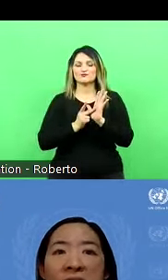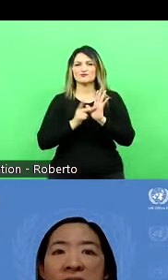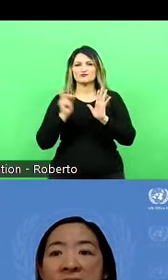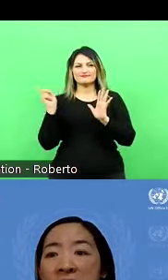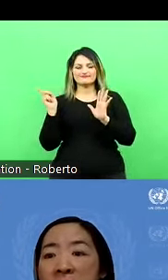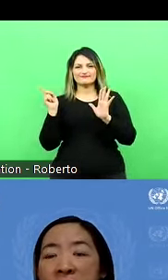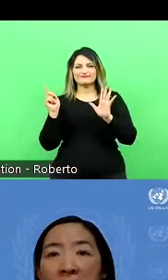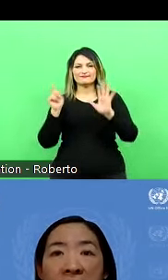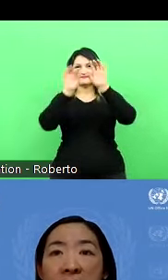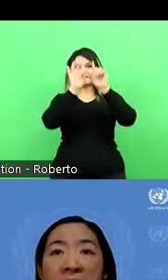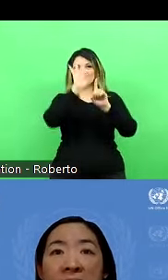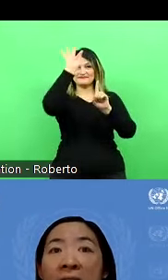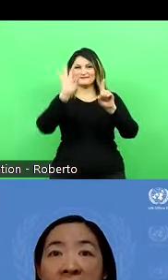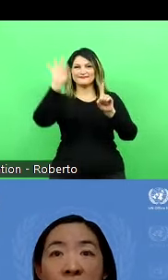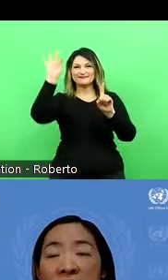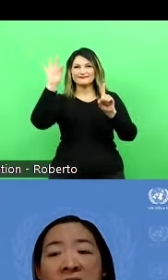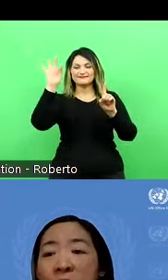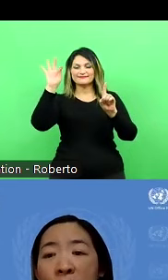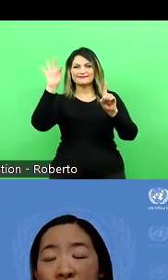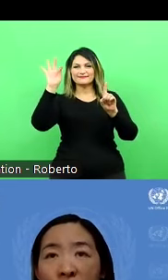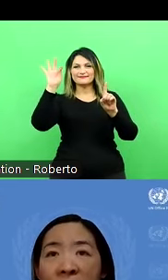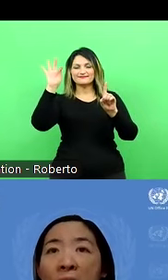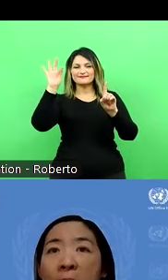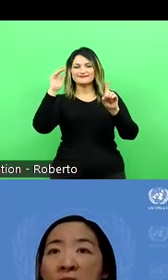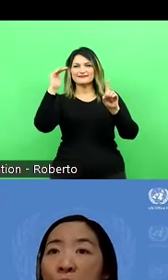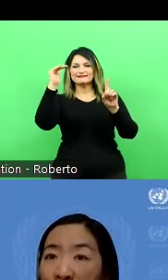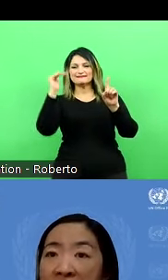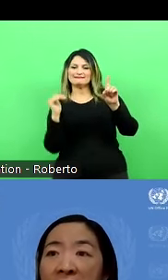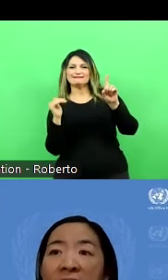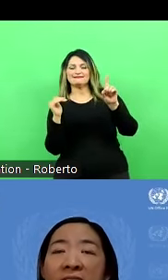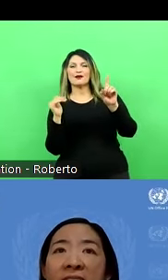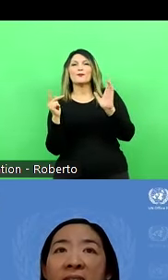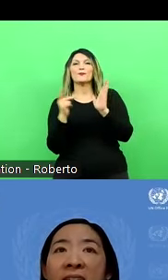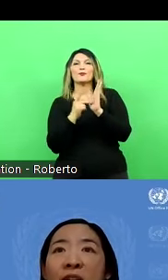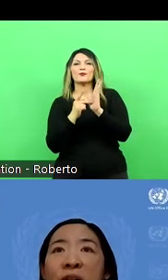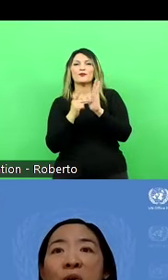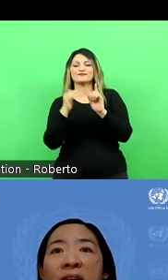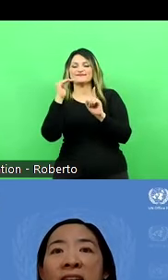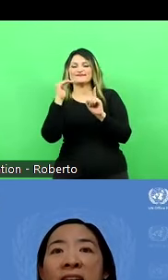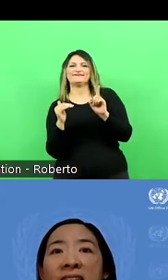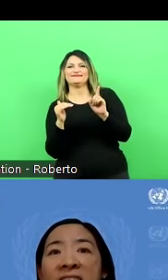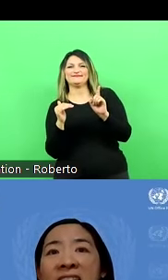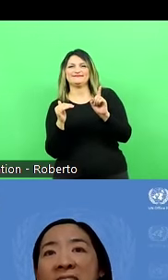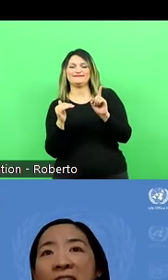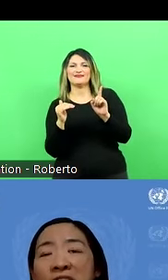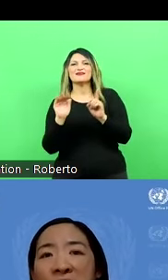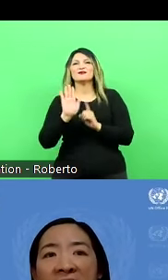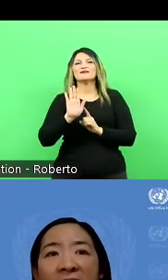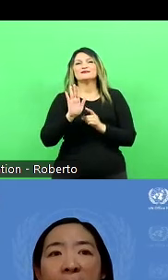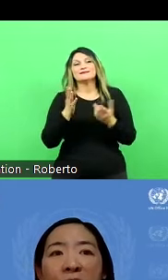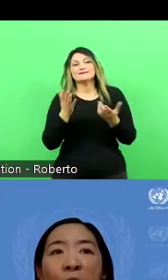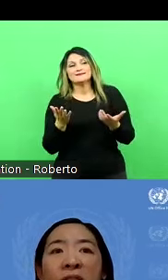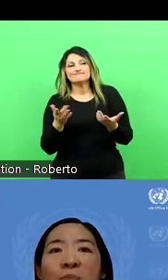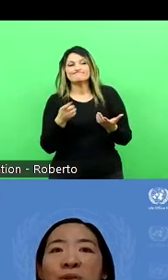pursue resilience urban development, being the highest, which is still only 1.23. And if we look at the indicators per